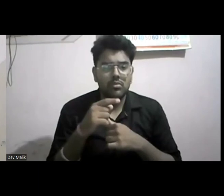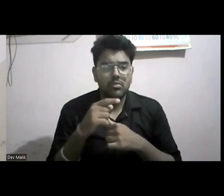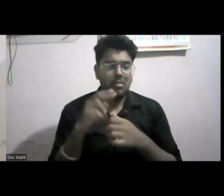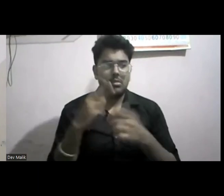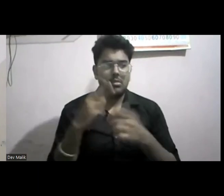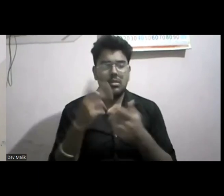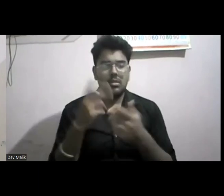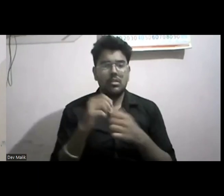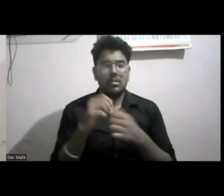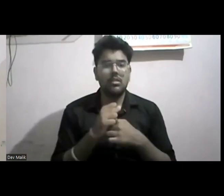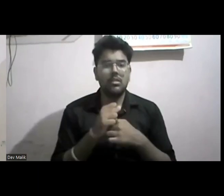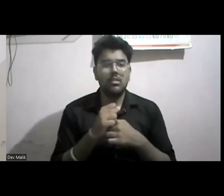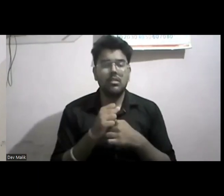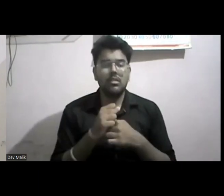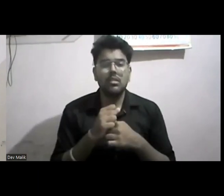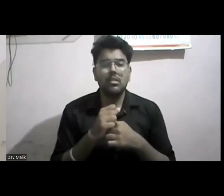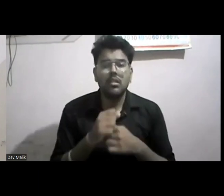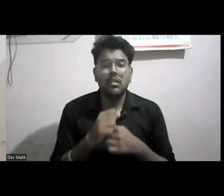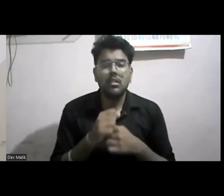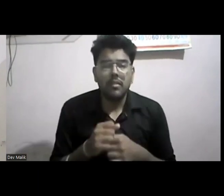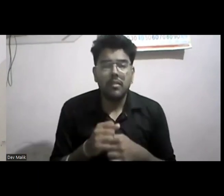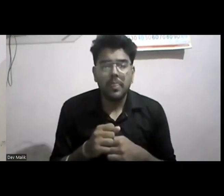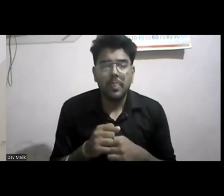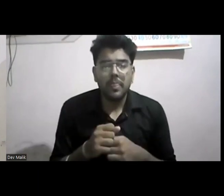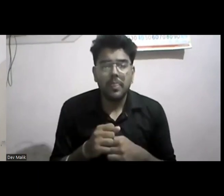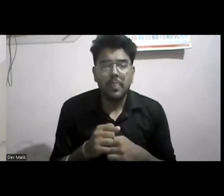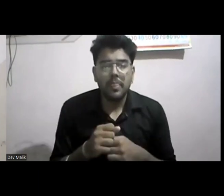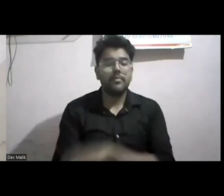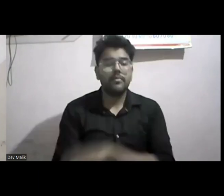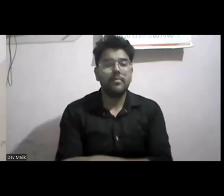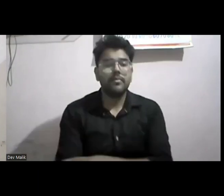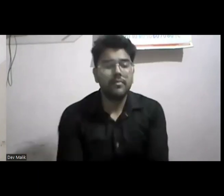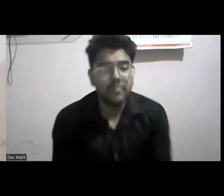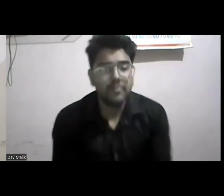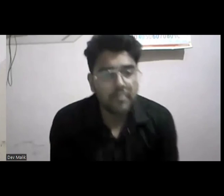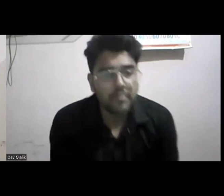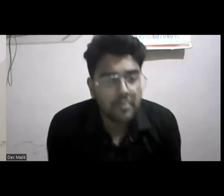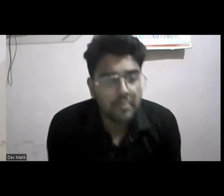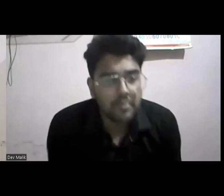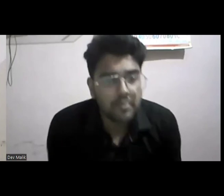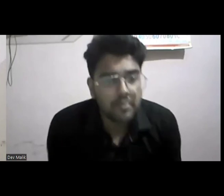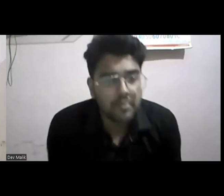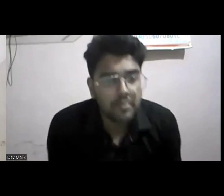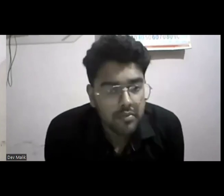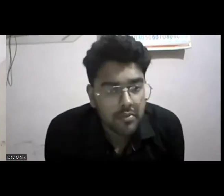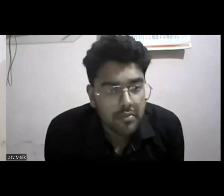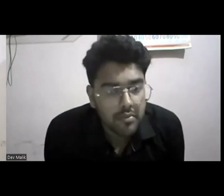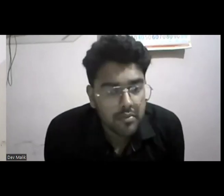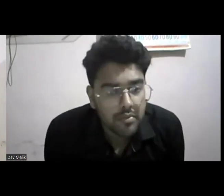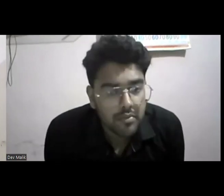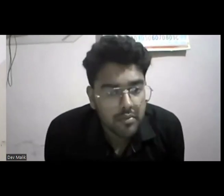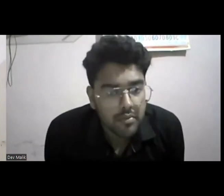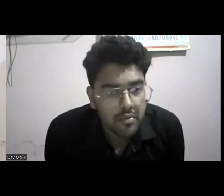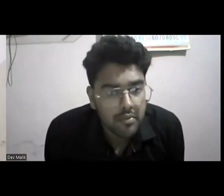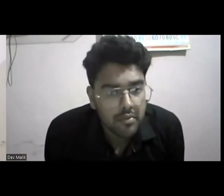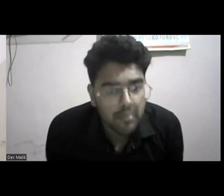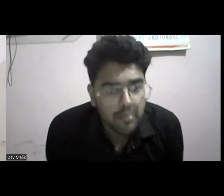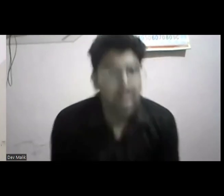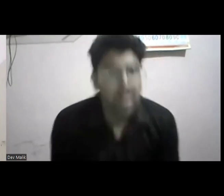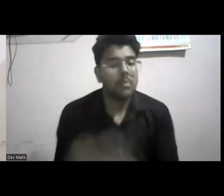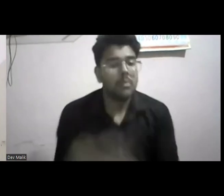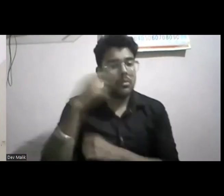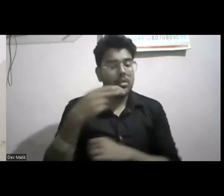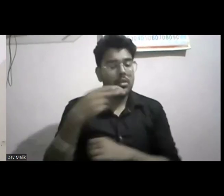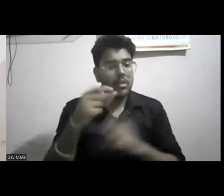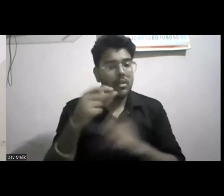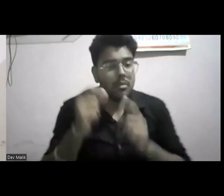was released in 2021. Can you repeat the name, Tripti? Ma'am, it's Kuthai Raival,